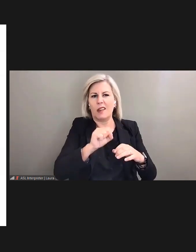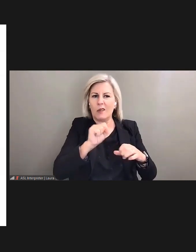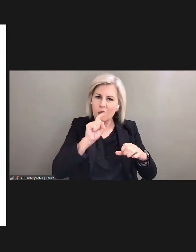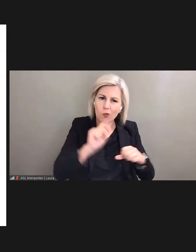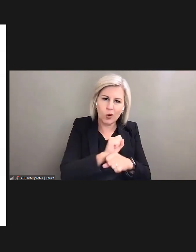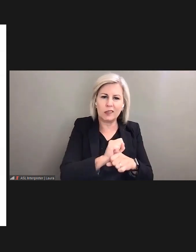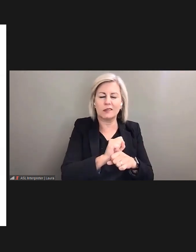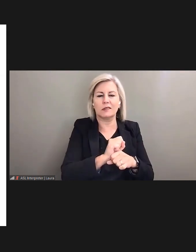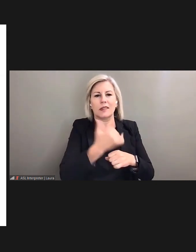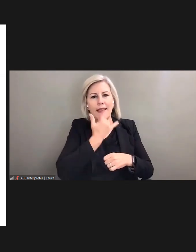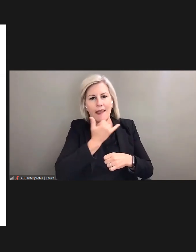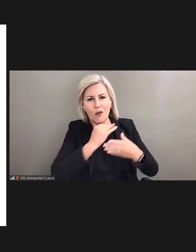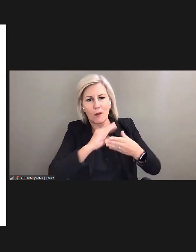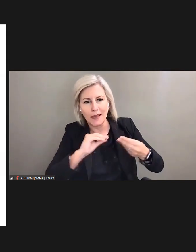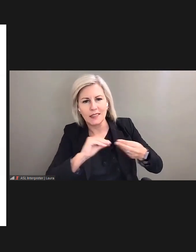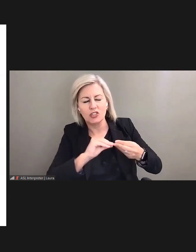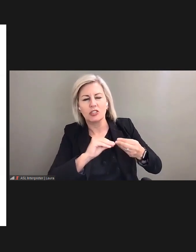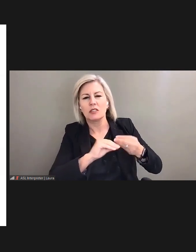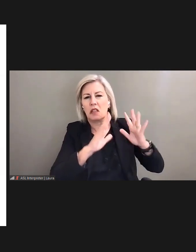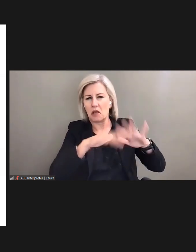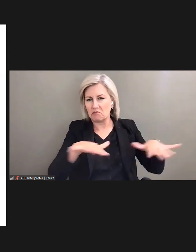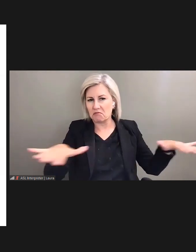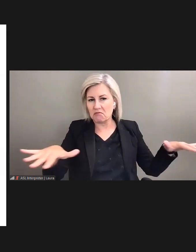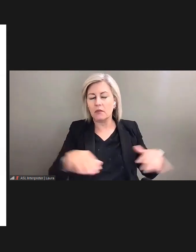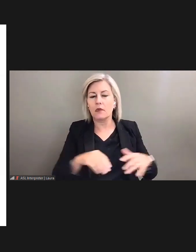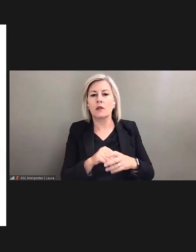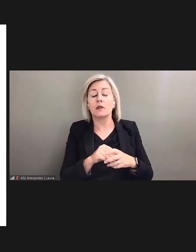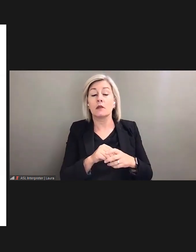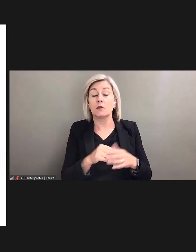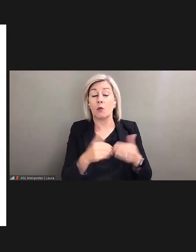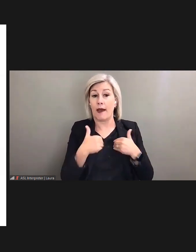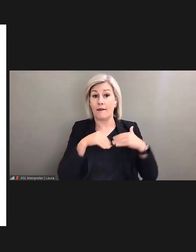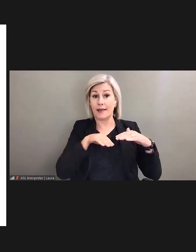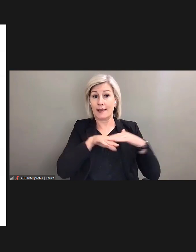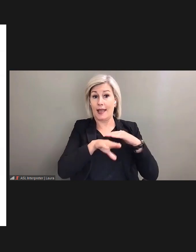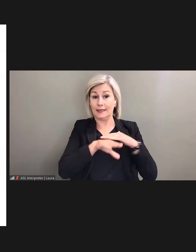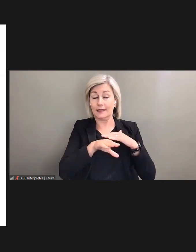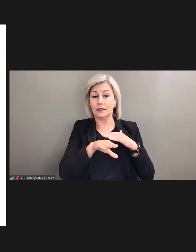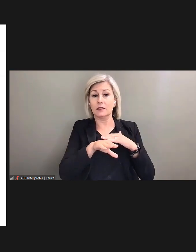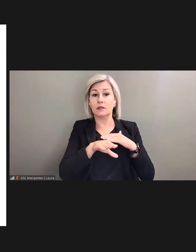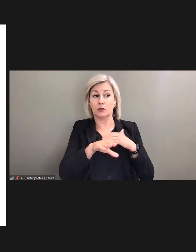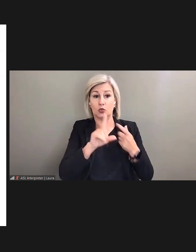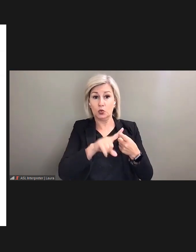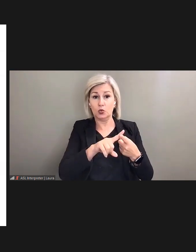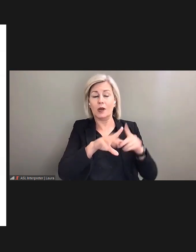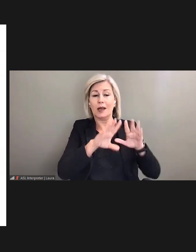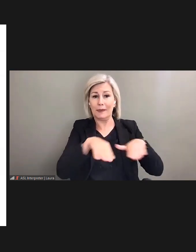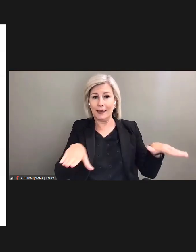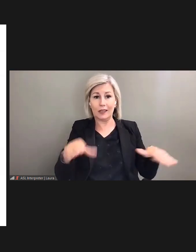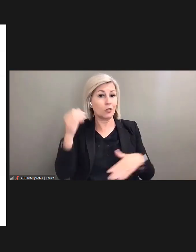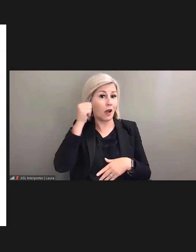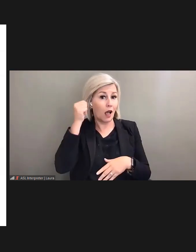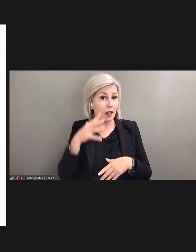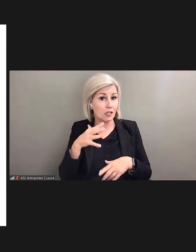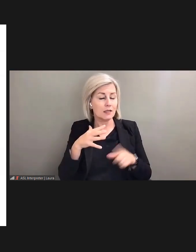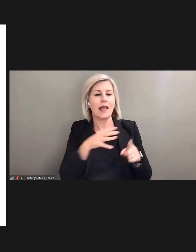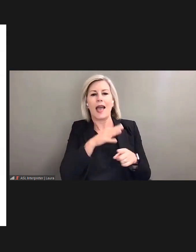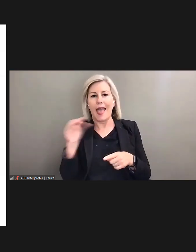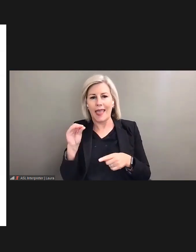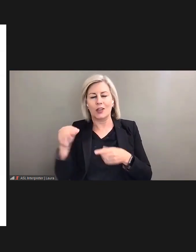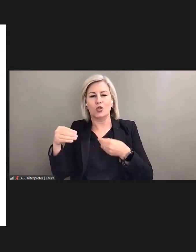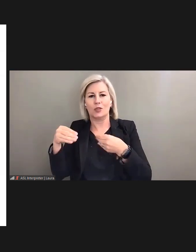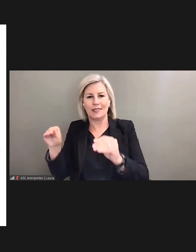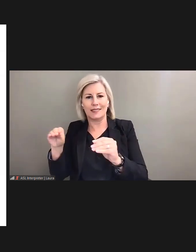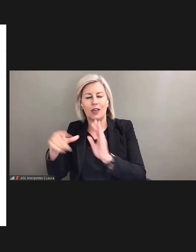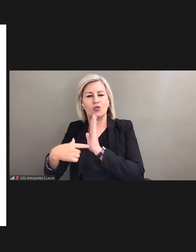error messages, and things like that. So having access, as William said, to a pediatric audiologist and your sales